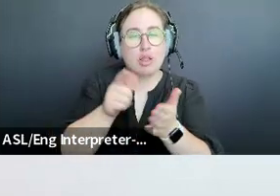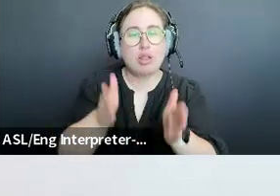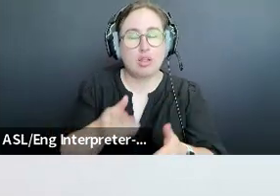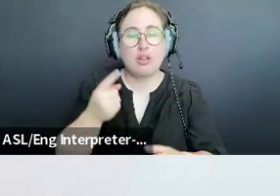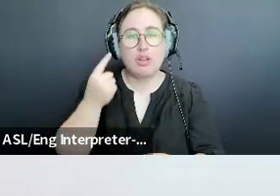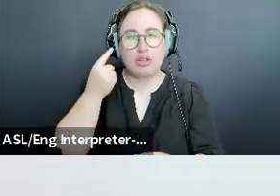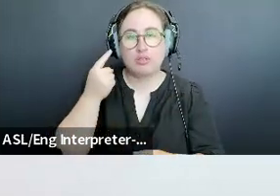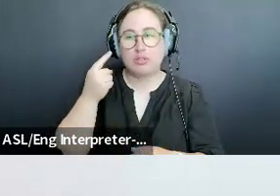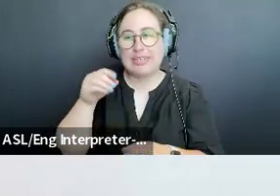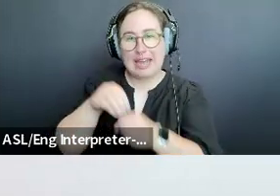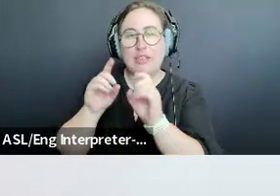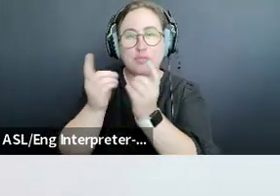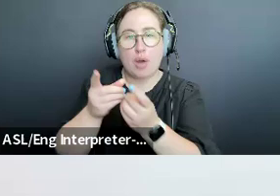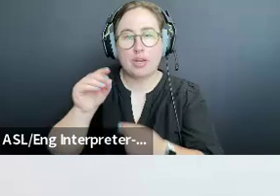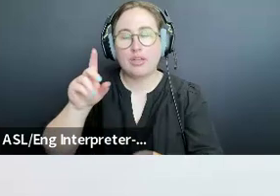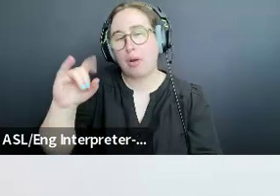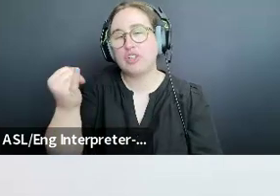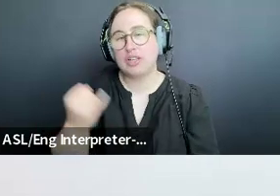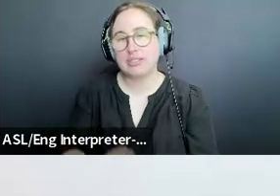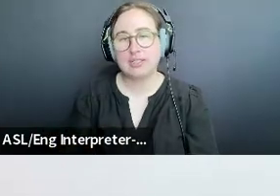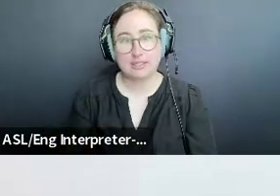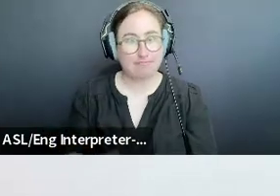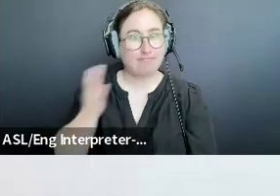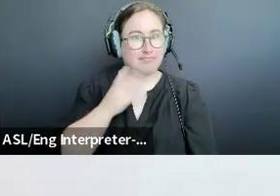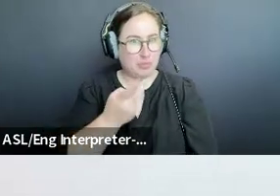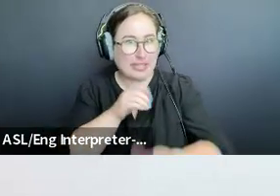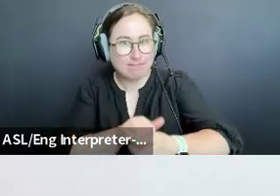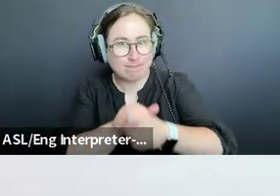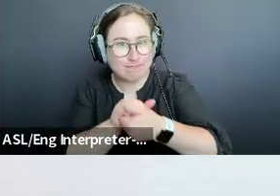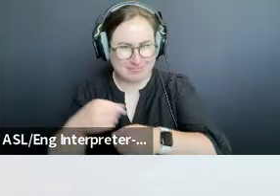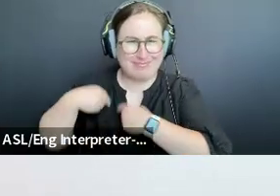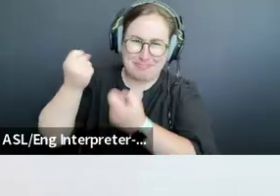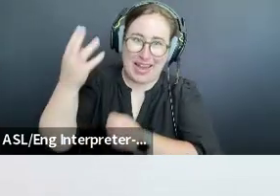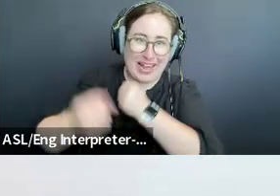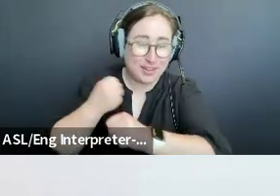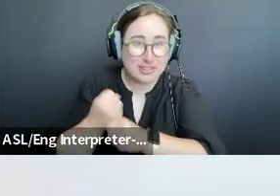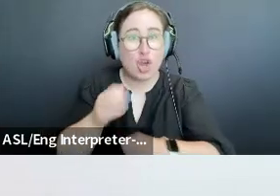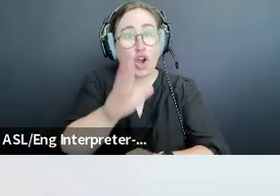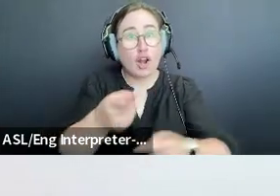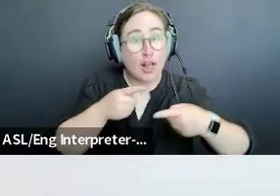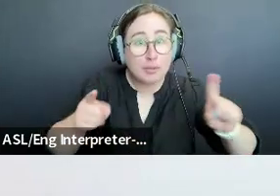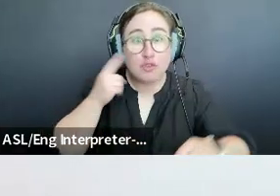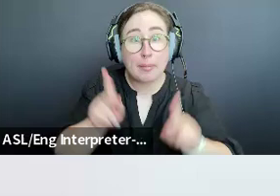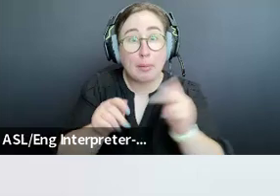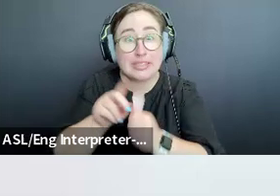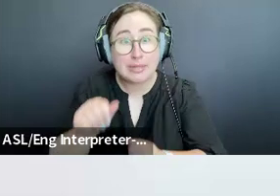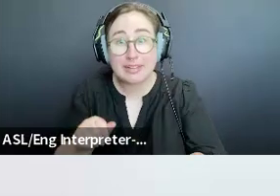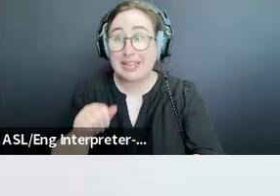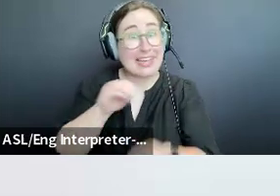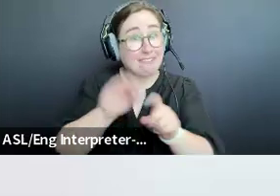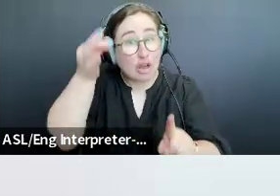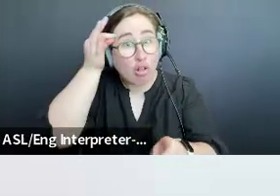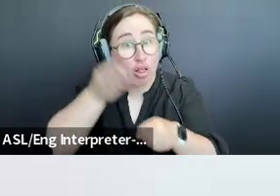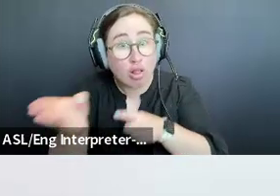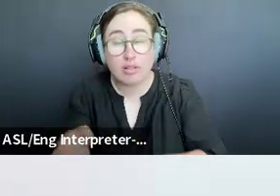Rights Division of the Department of Justice. But her advocacy and accomplishments for people with disabilities in the federal government,